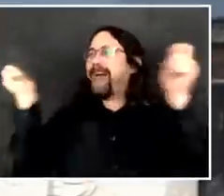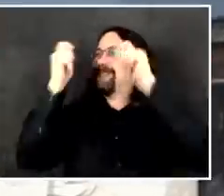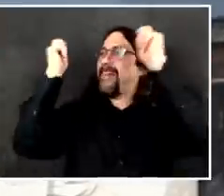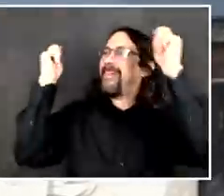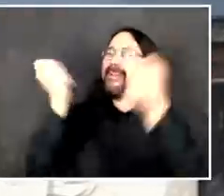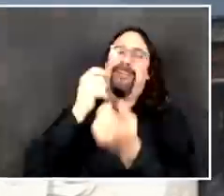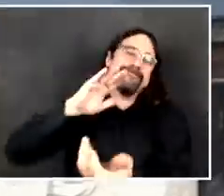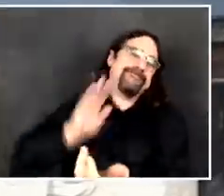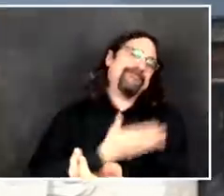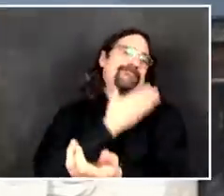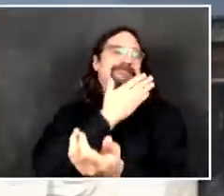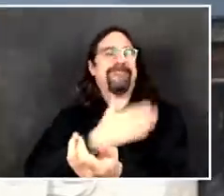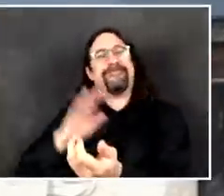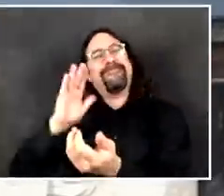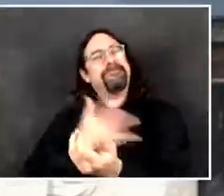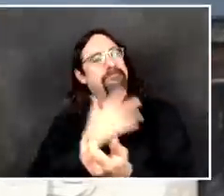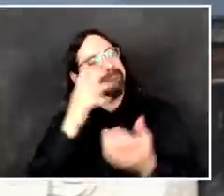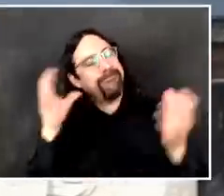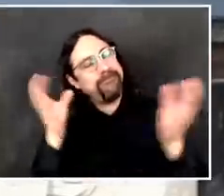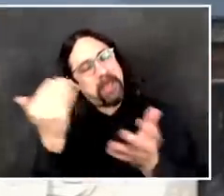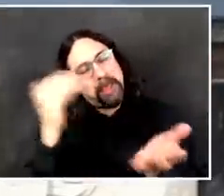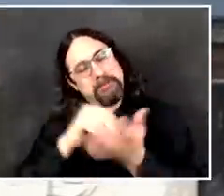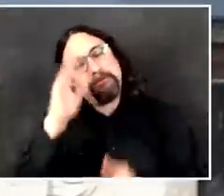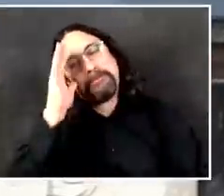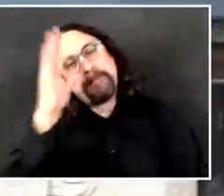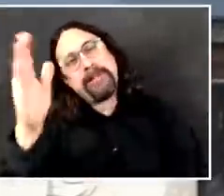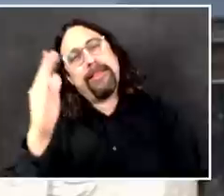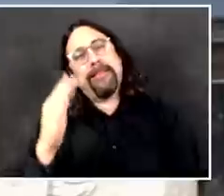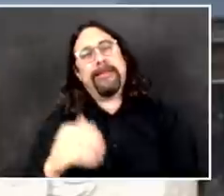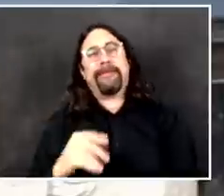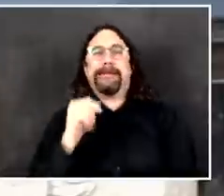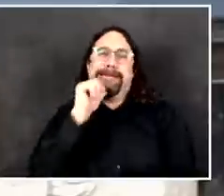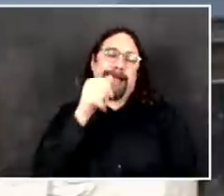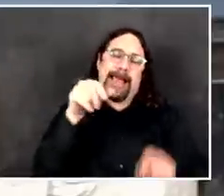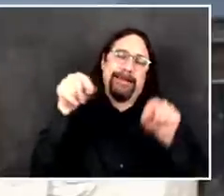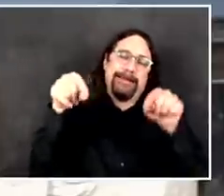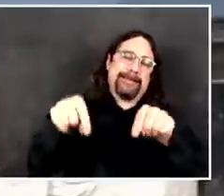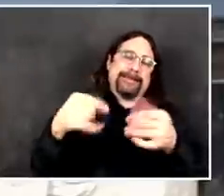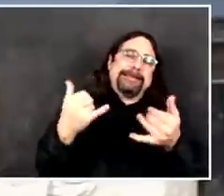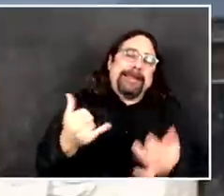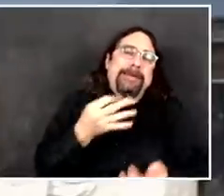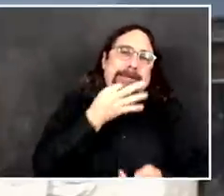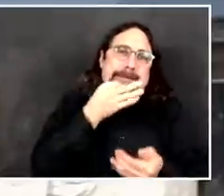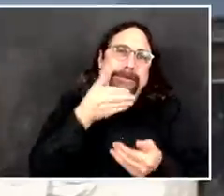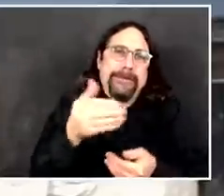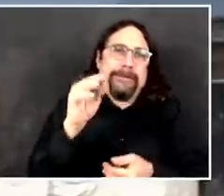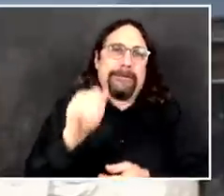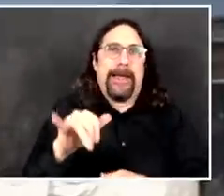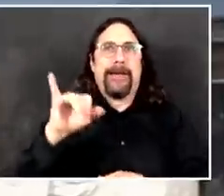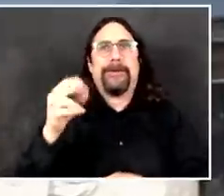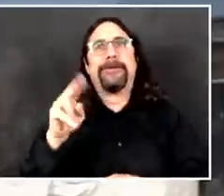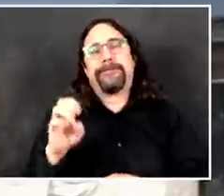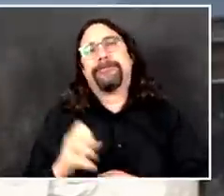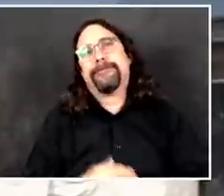comes, that we can restart the vibrant, beautiful life of this city again, the first thing we will do